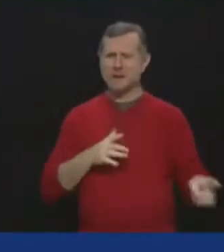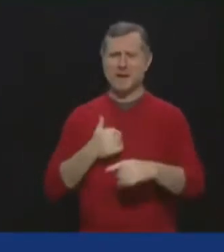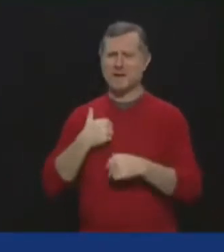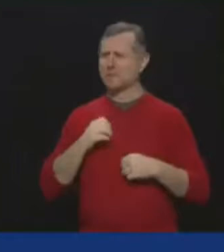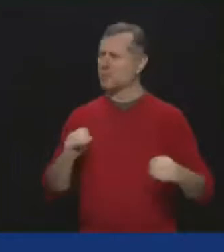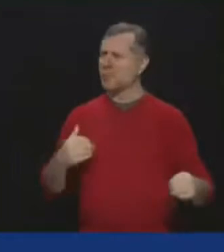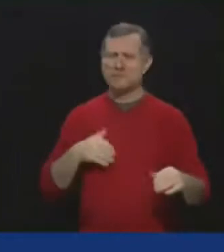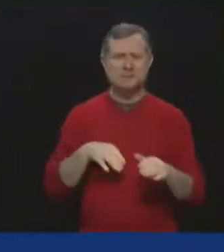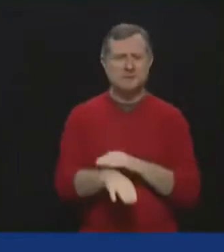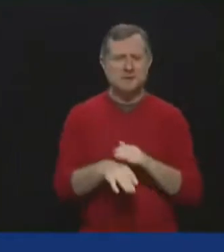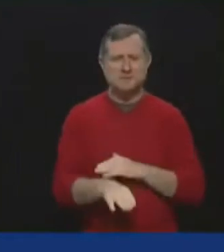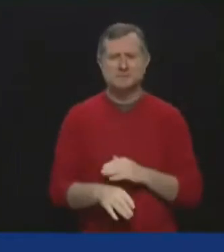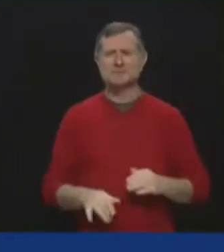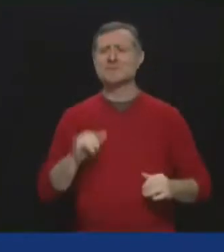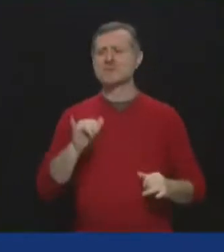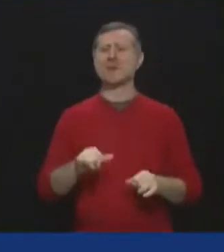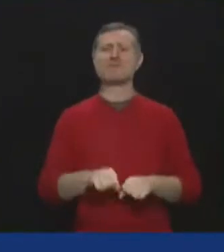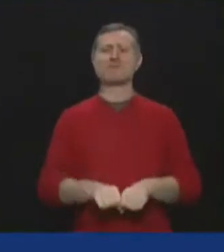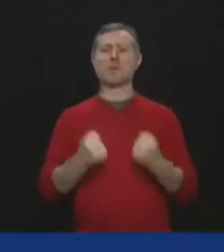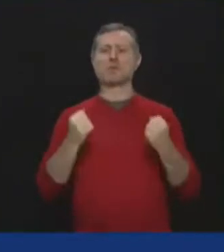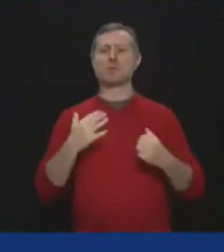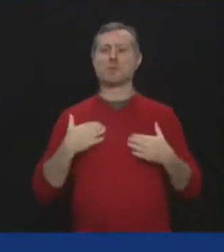is a violation of human rights,